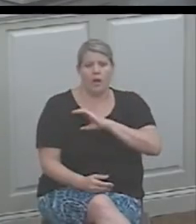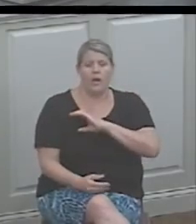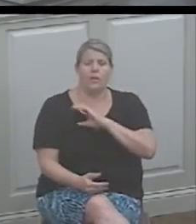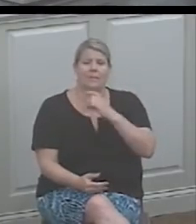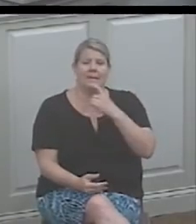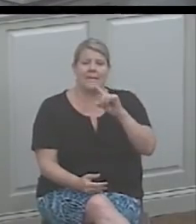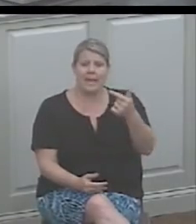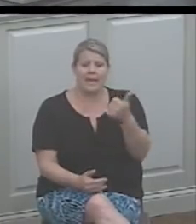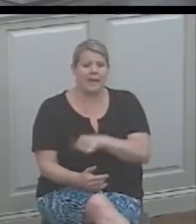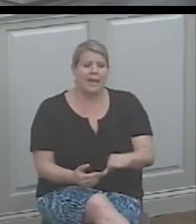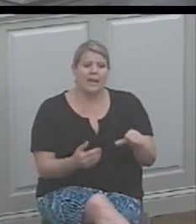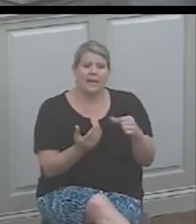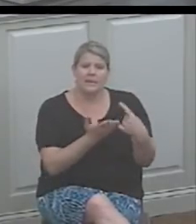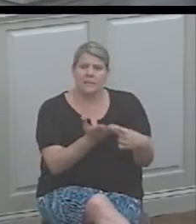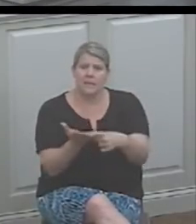Discussion?